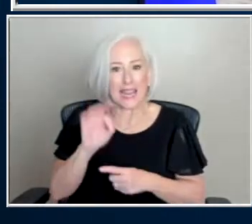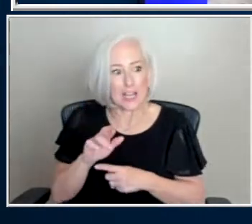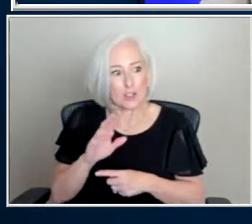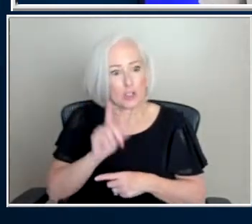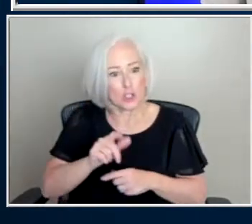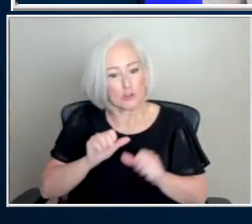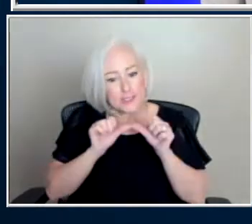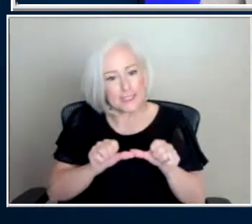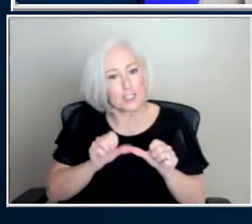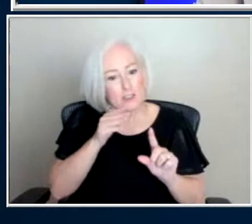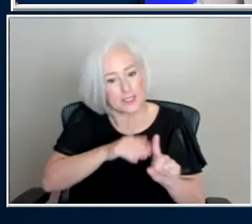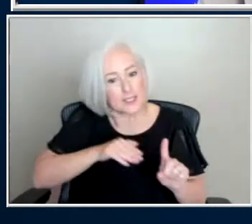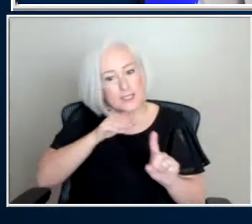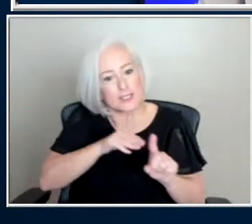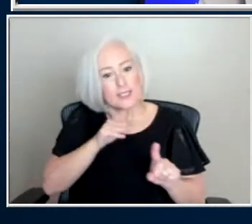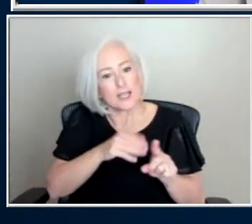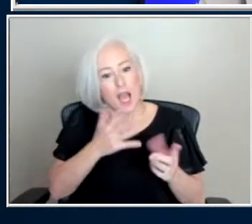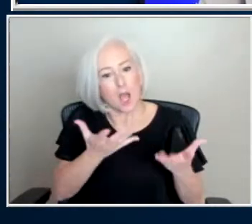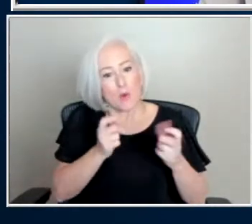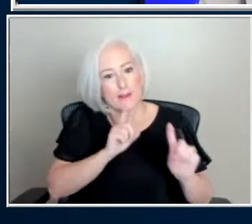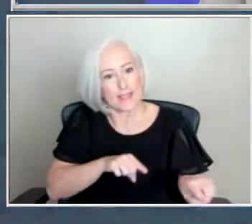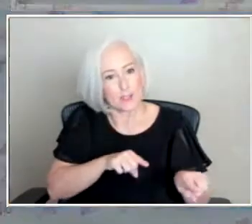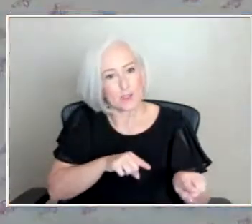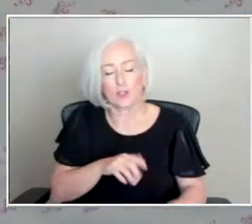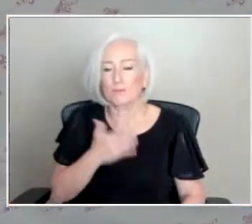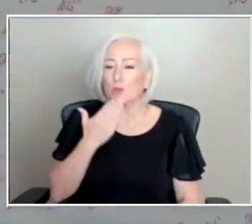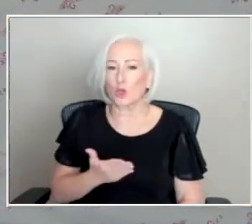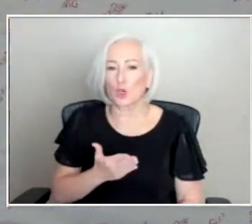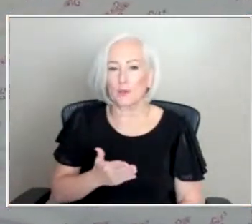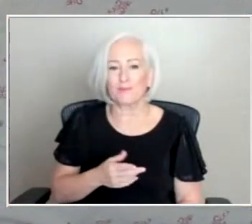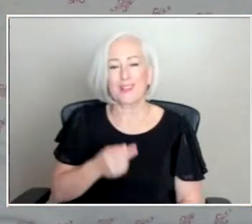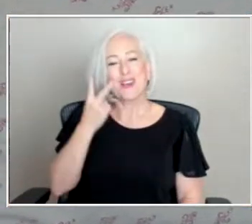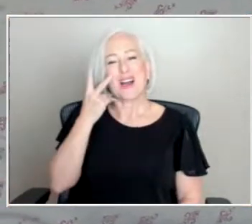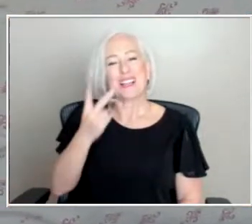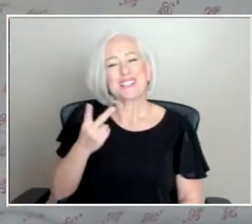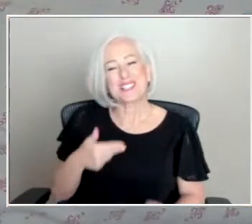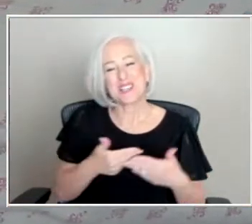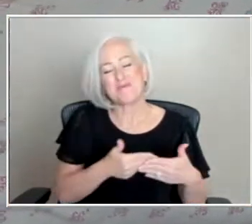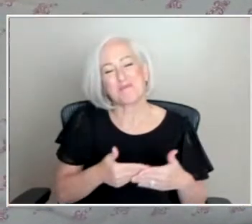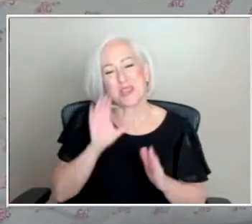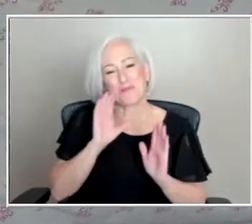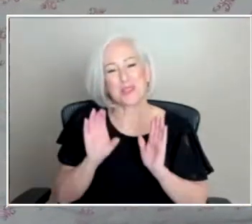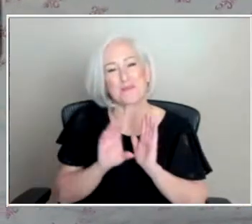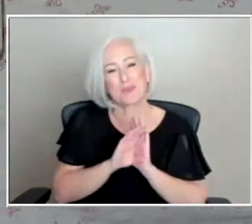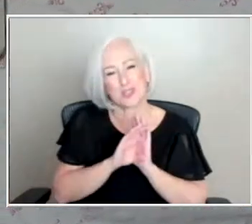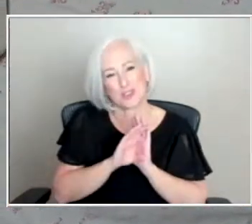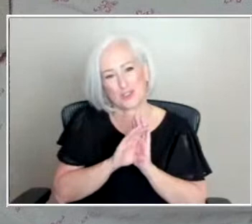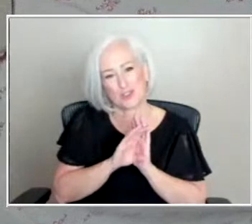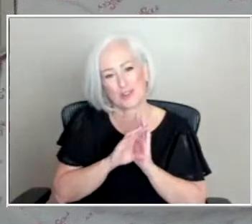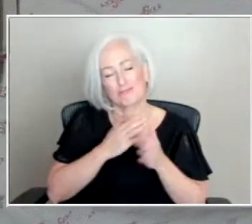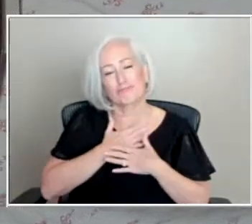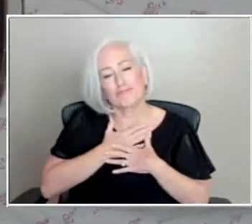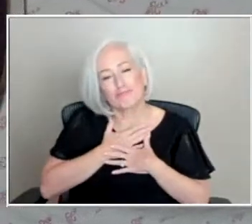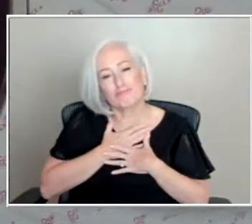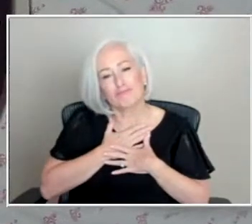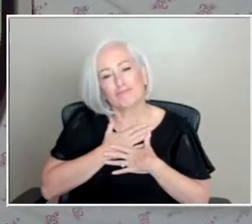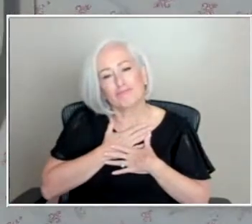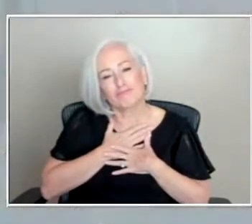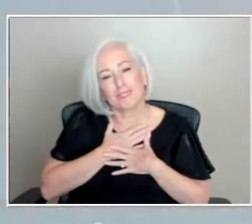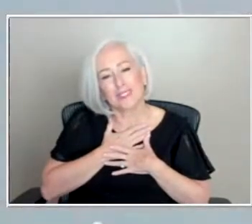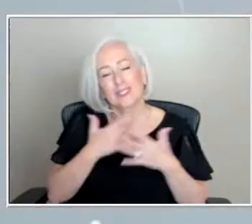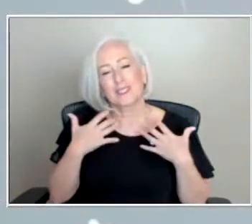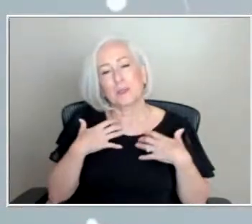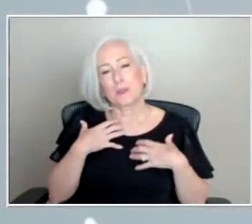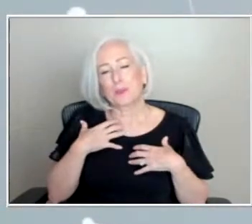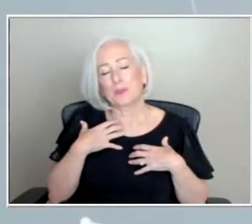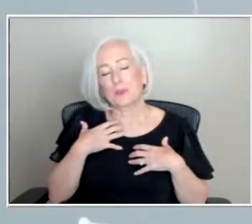answers. That is good. You shared some baby photos. I got to show these. And Michael, what a huge mix of emotions. You celebrate the birth of